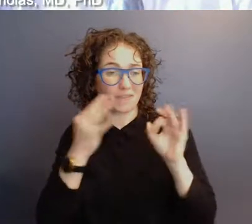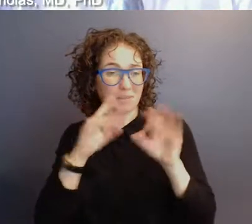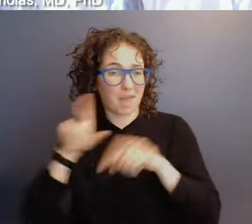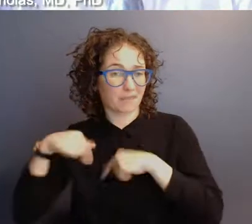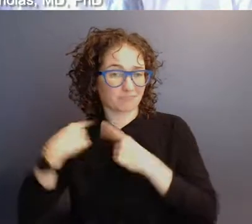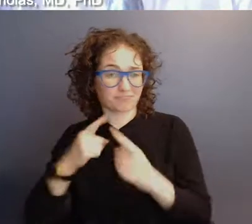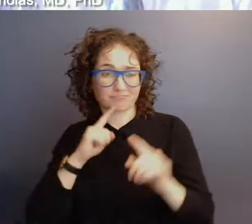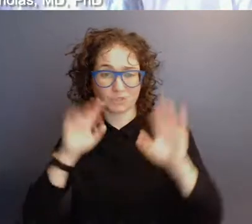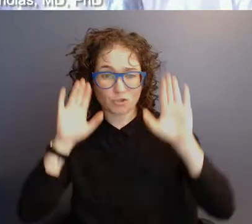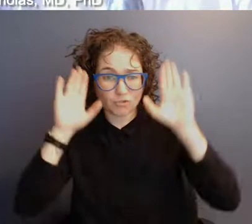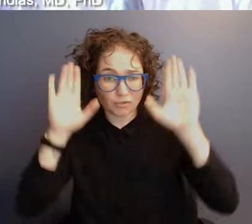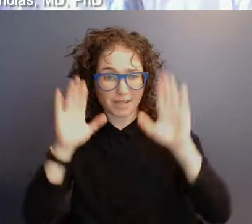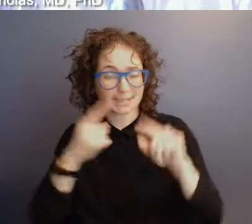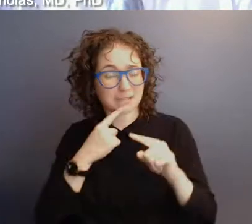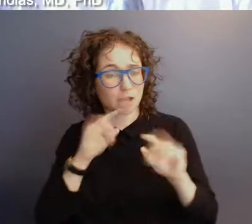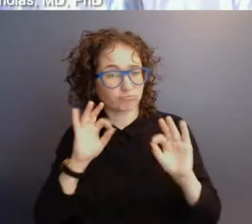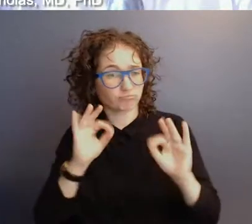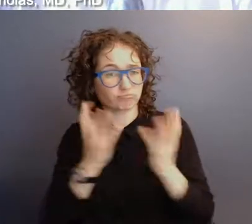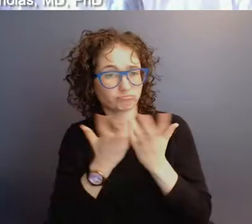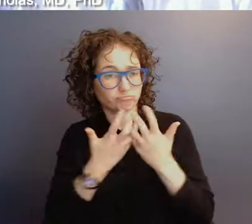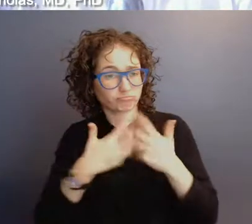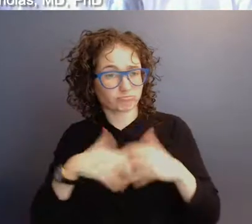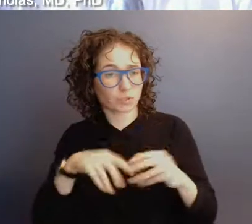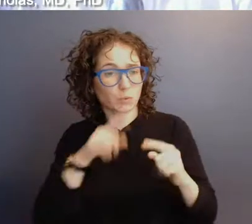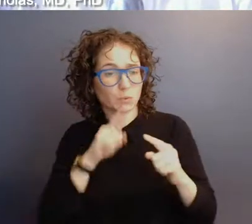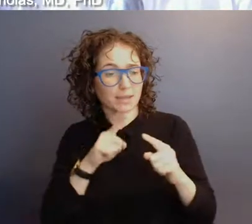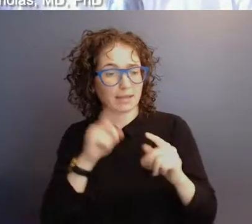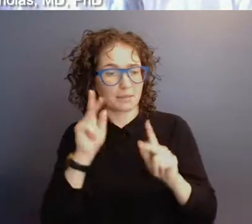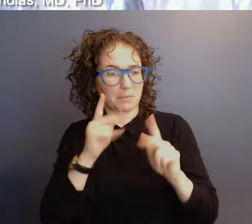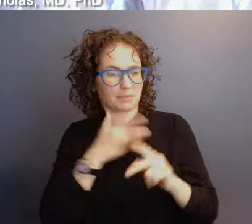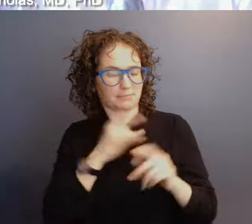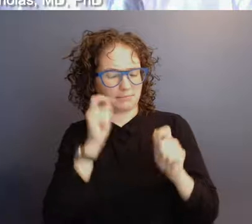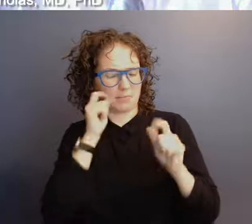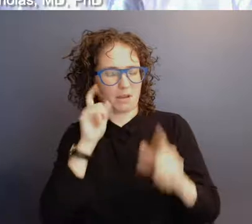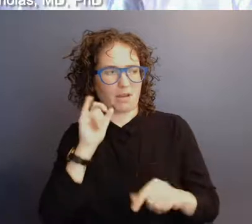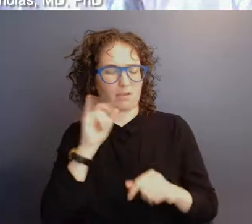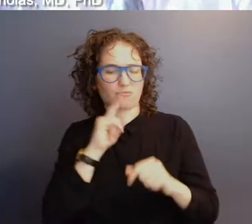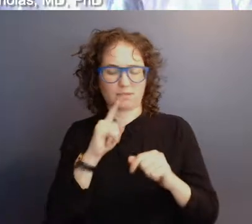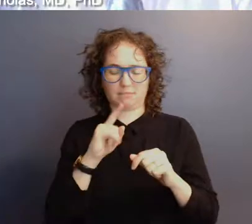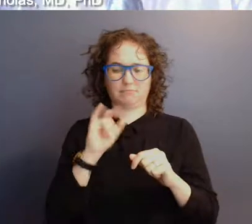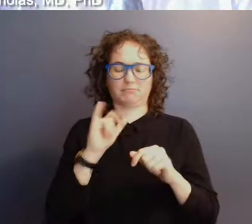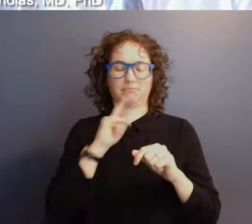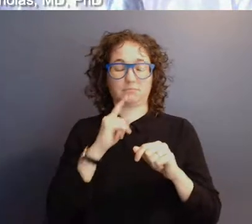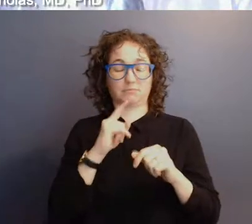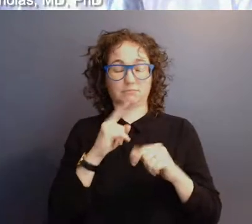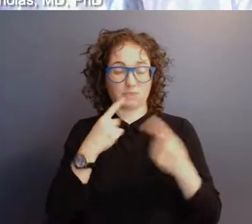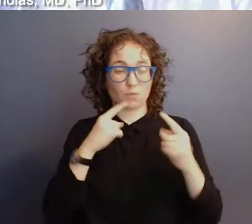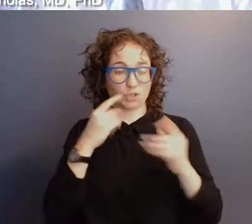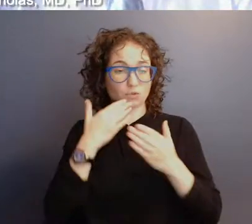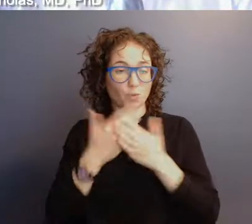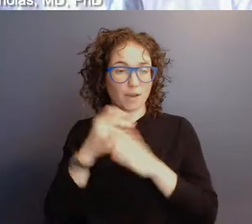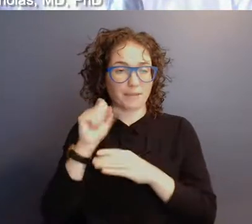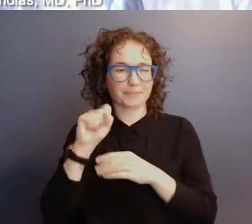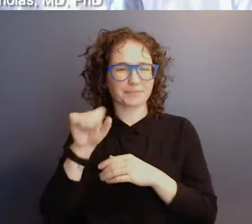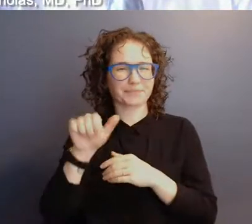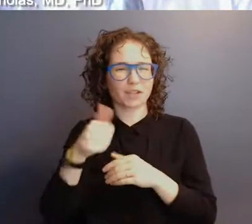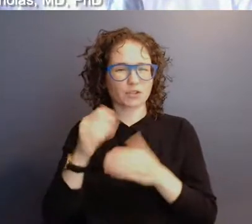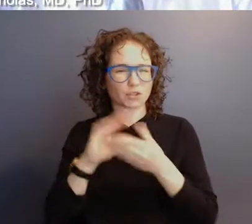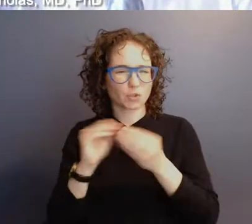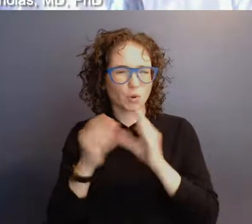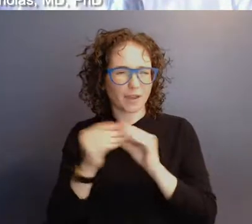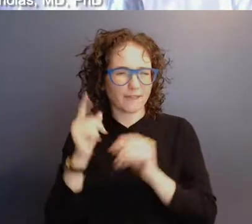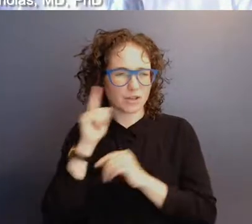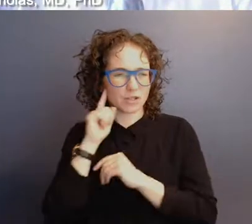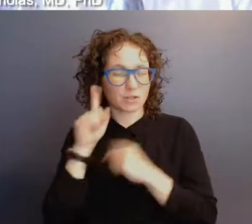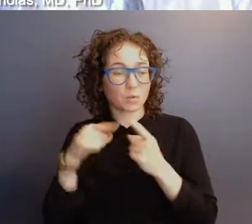that it works well, that people are often surprised at how well it does work. The other story I have from this is I was at the